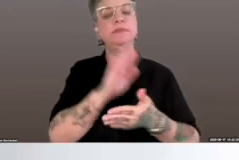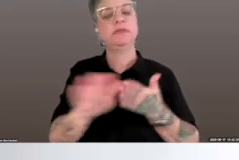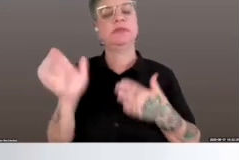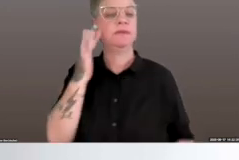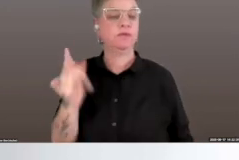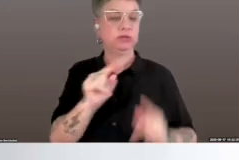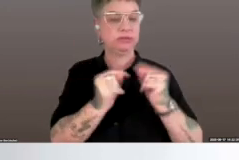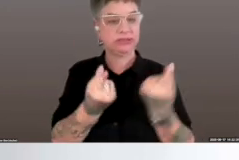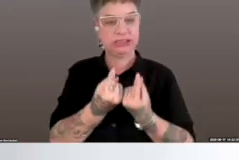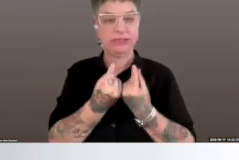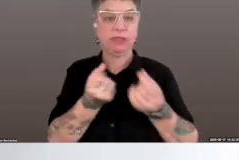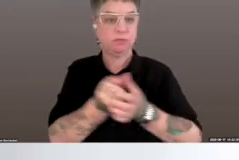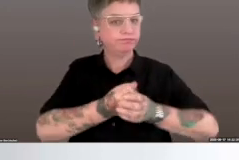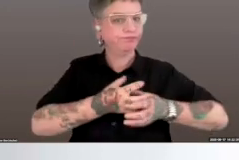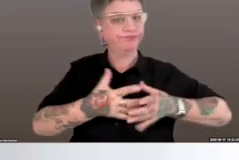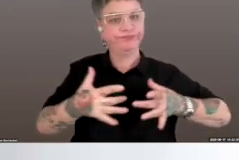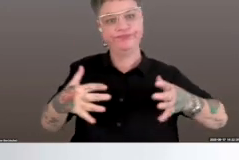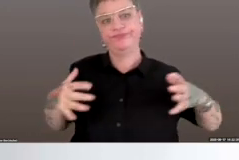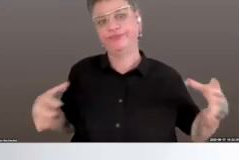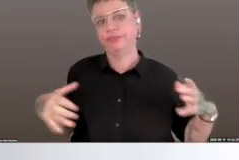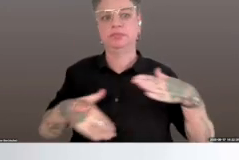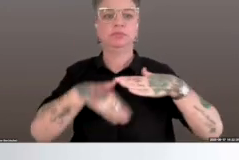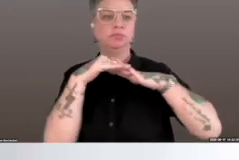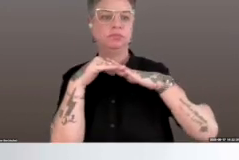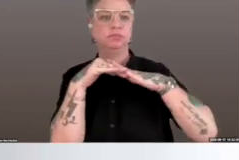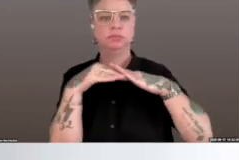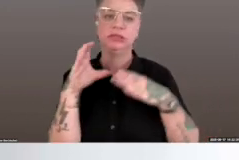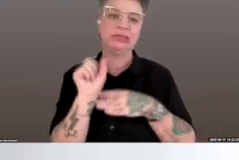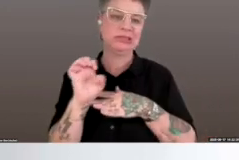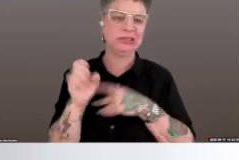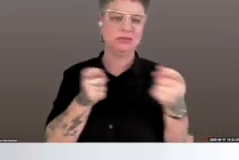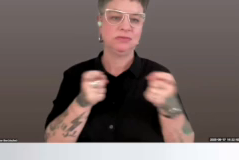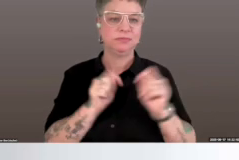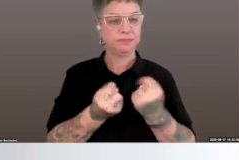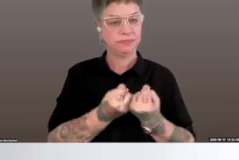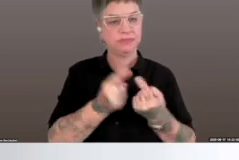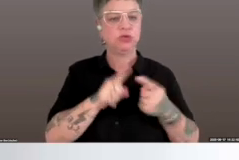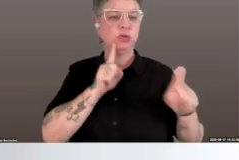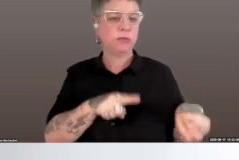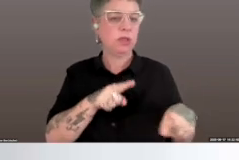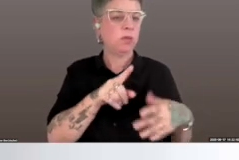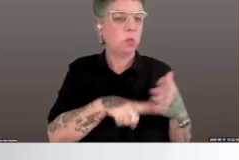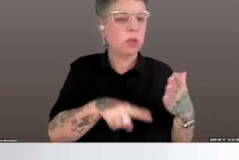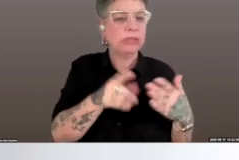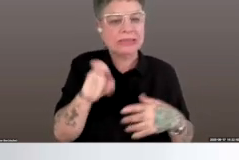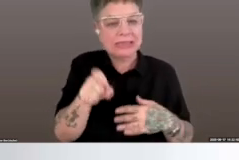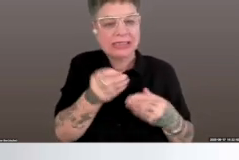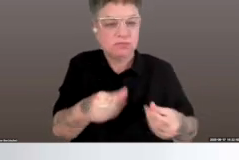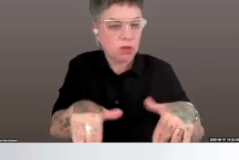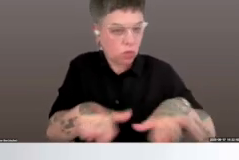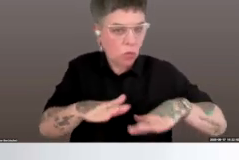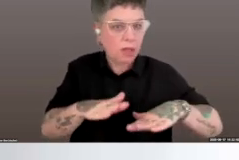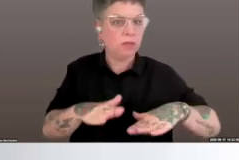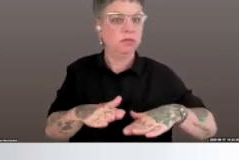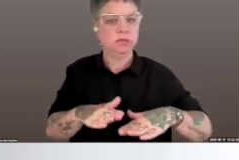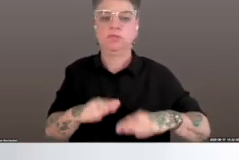has recently grown their outreach network and the capacity of their case management team to respond to needs on the ground. No policy changes are proposed